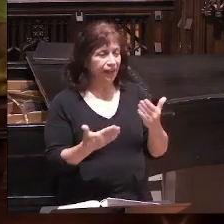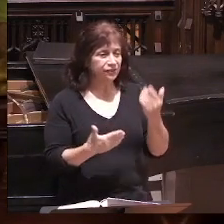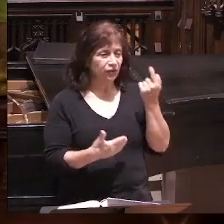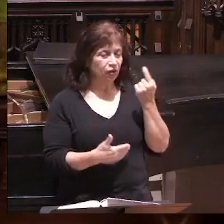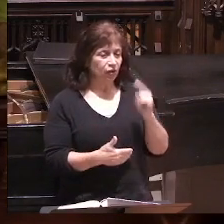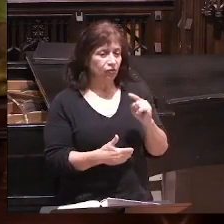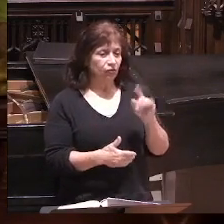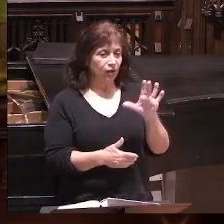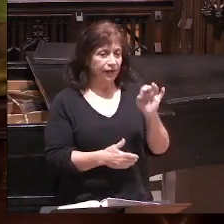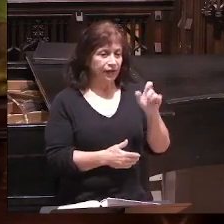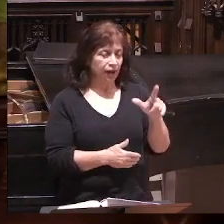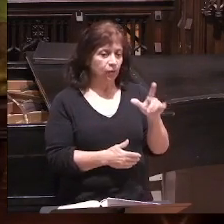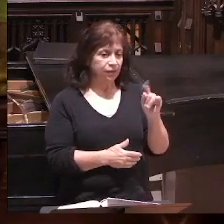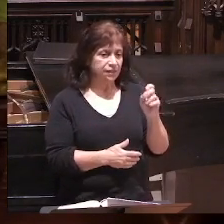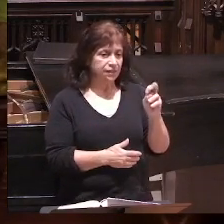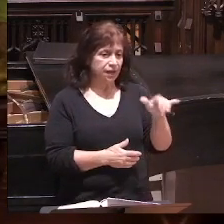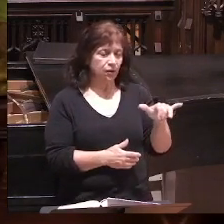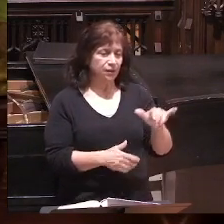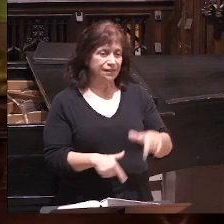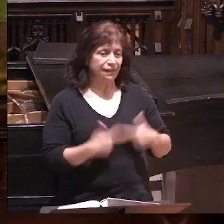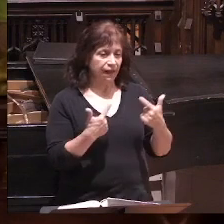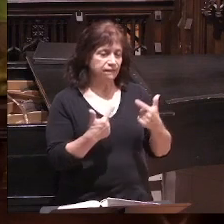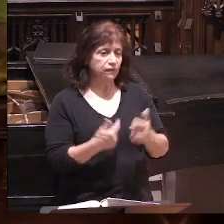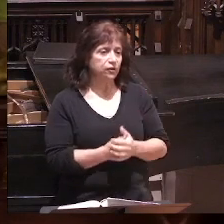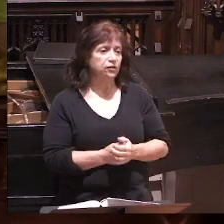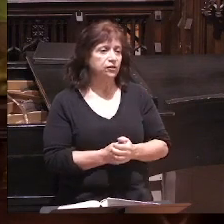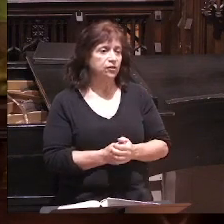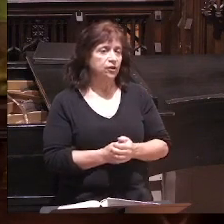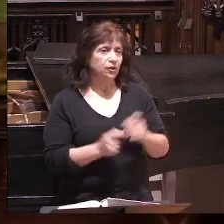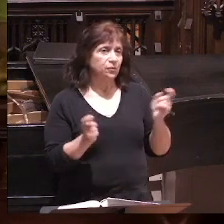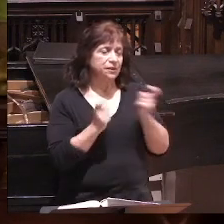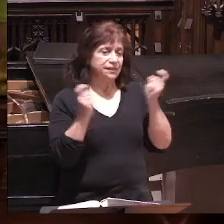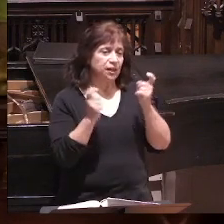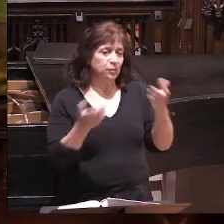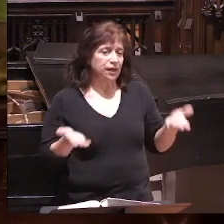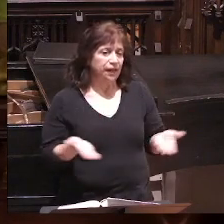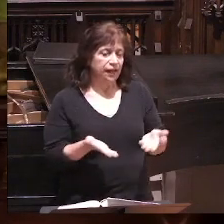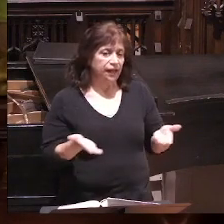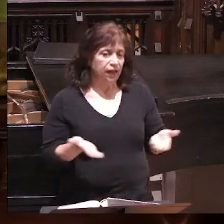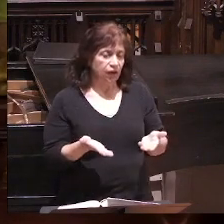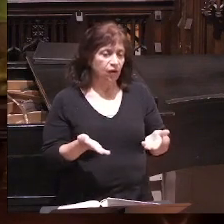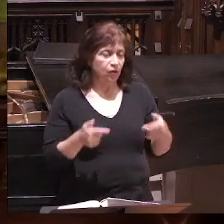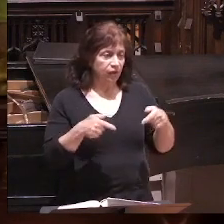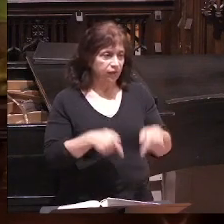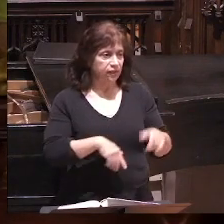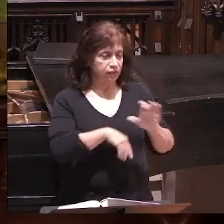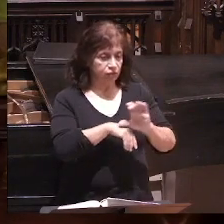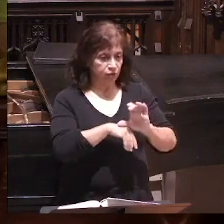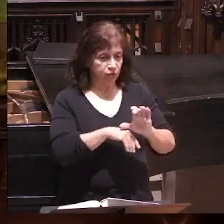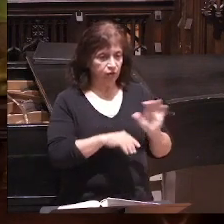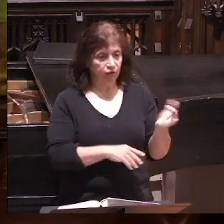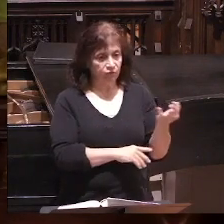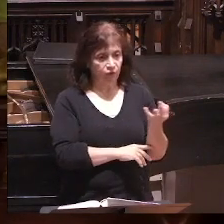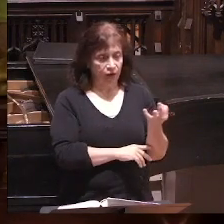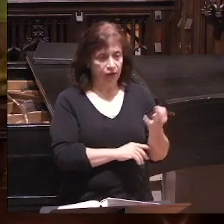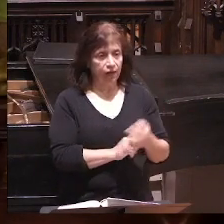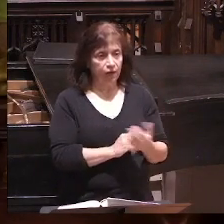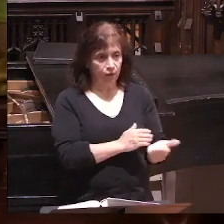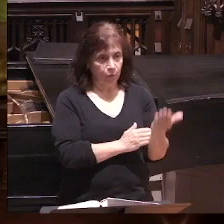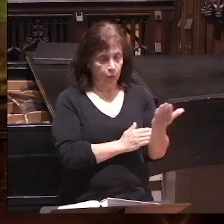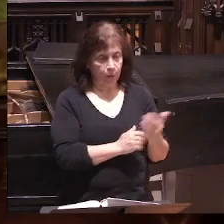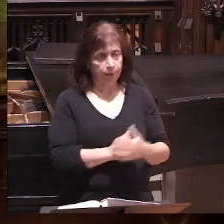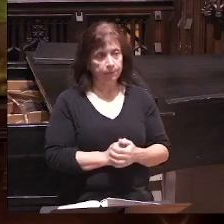for Carol Terry's life. It was celebrated here in this sanctuary on Friday